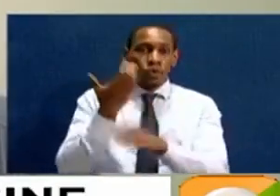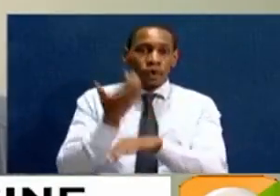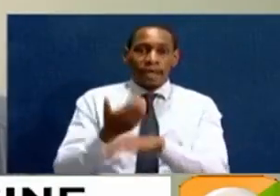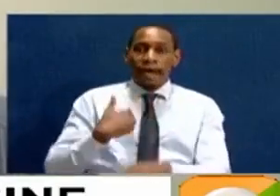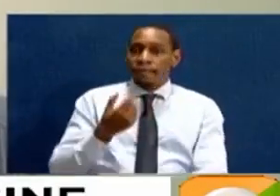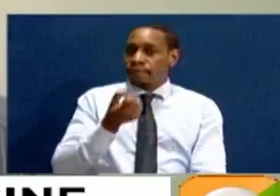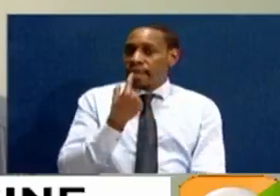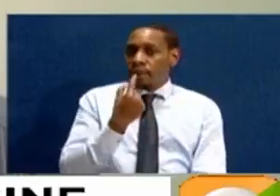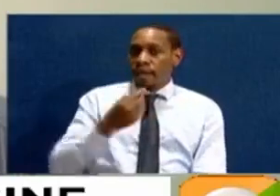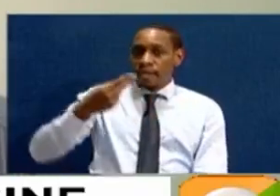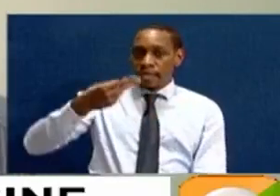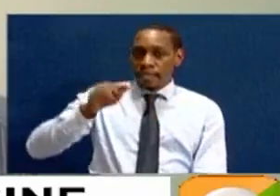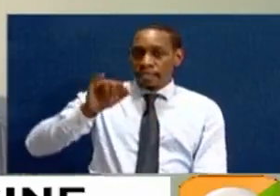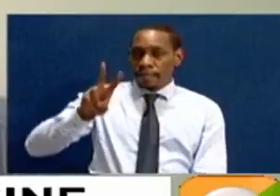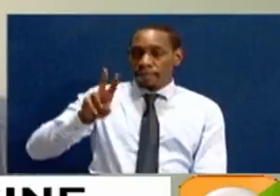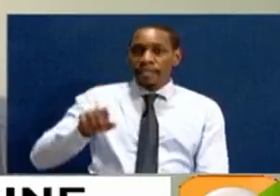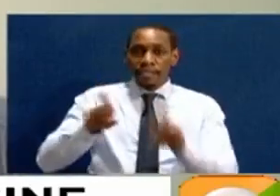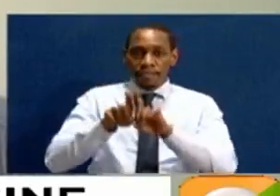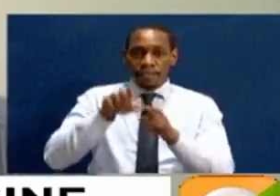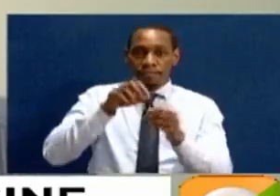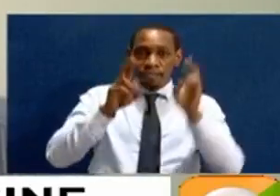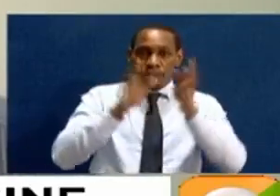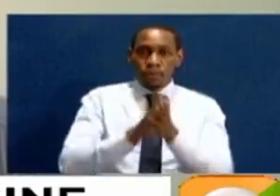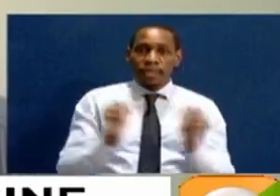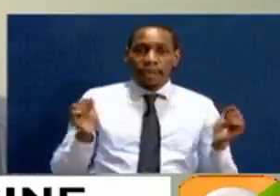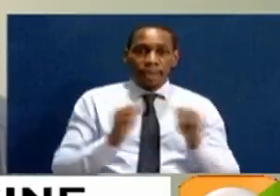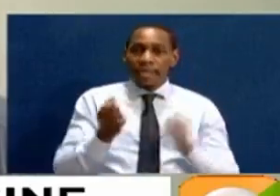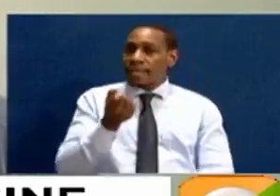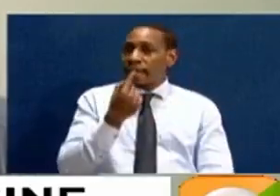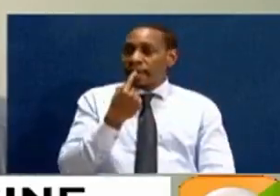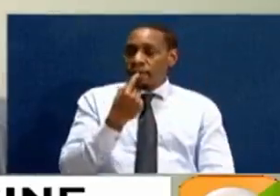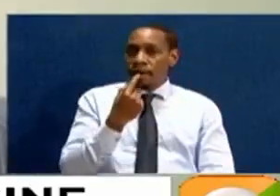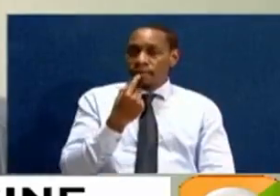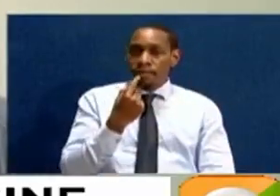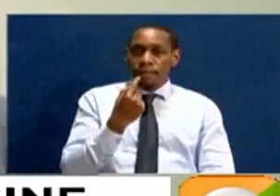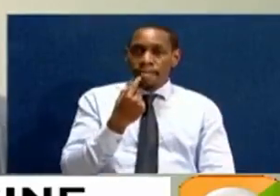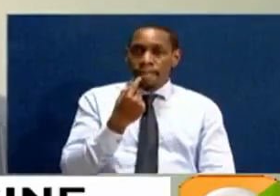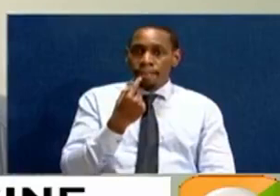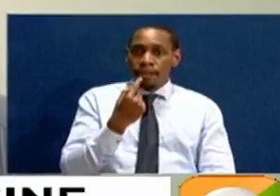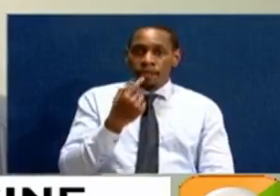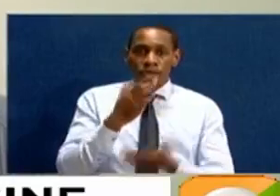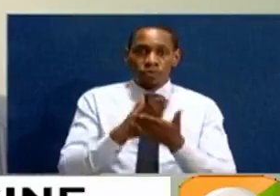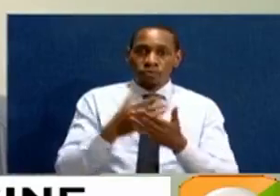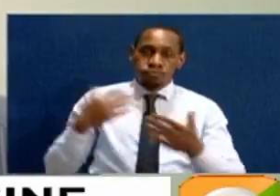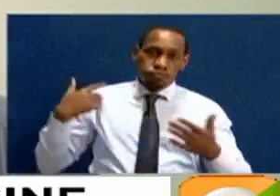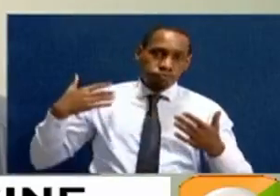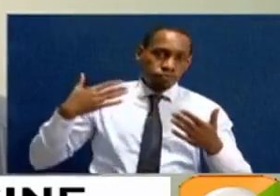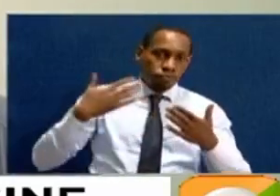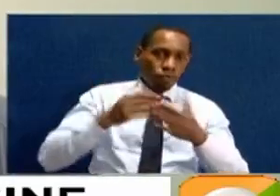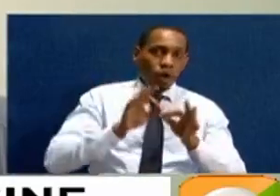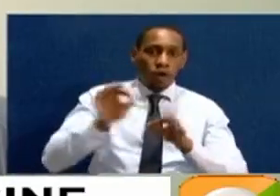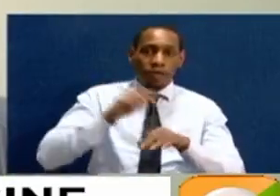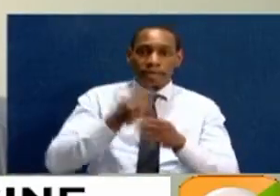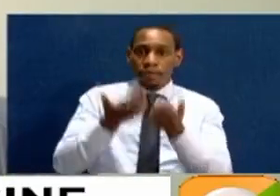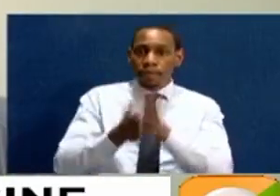difficult to get a HIV vaccine. It's the same thing with malaria. Malaria vaccine research has been there even much longer